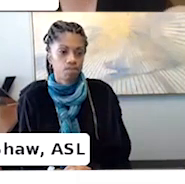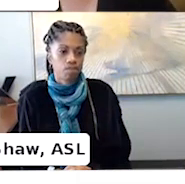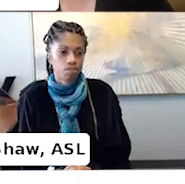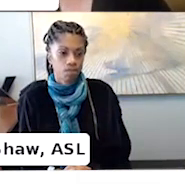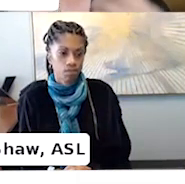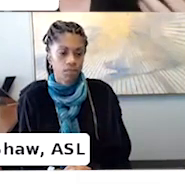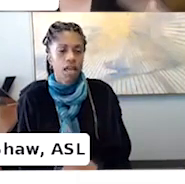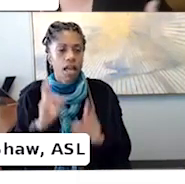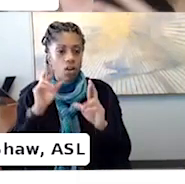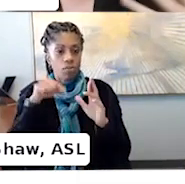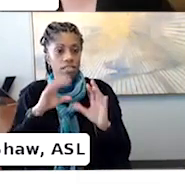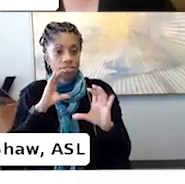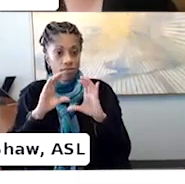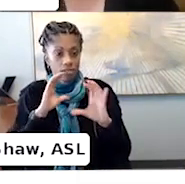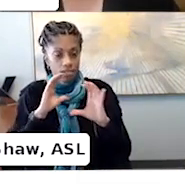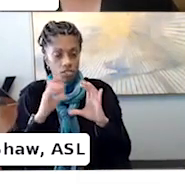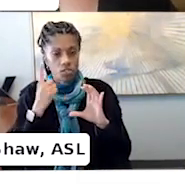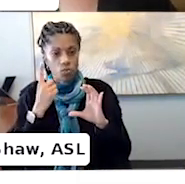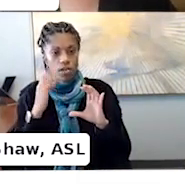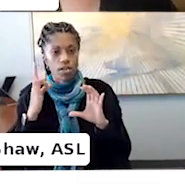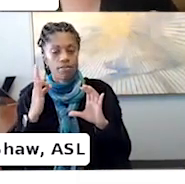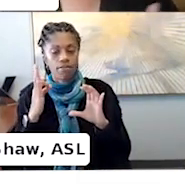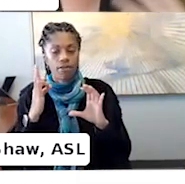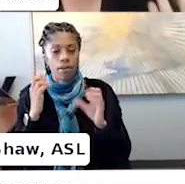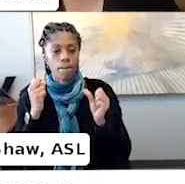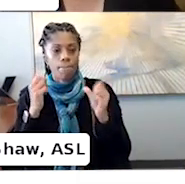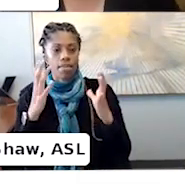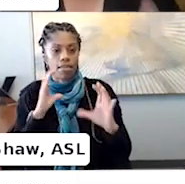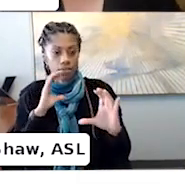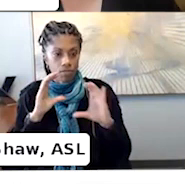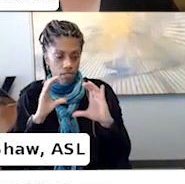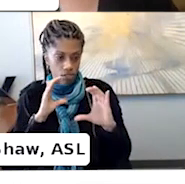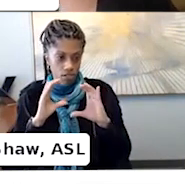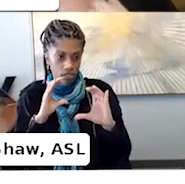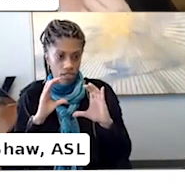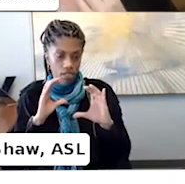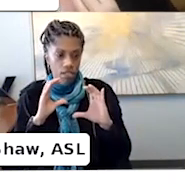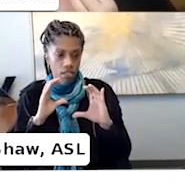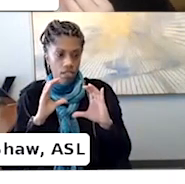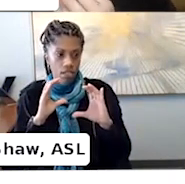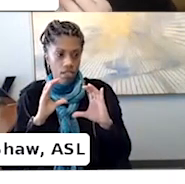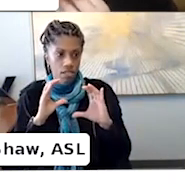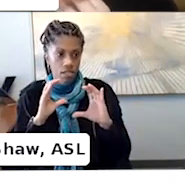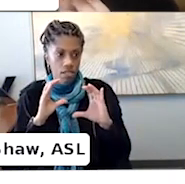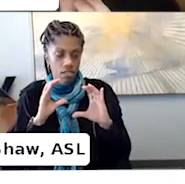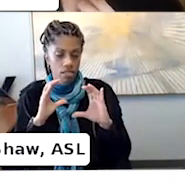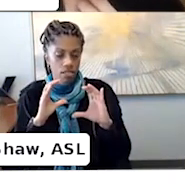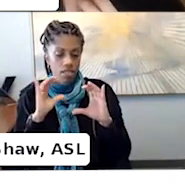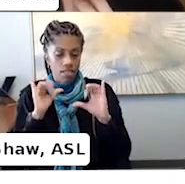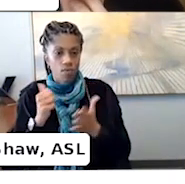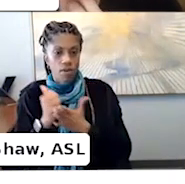this conversation is sort of one of many that sparks these conversations with one another as we move